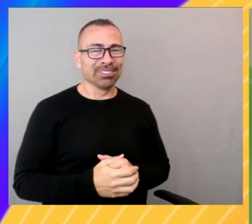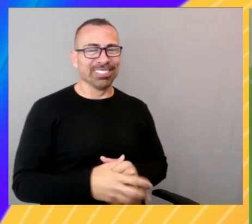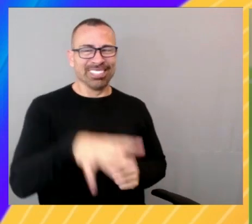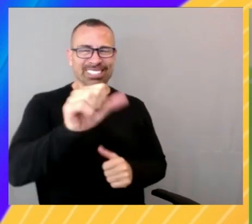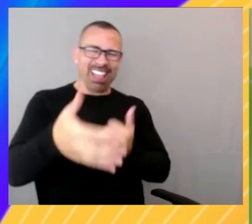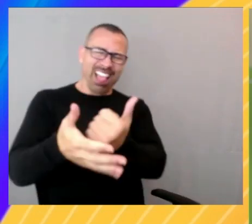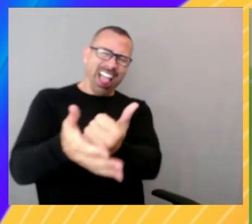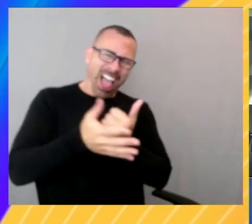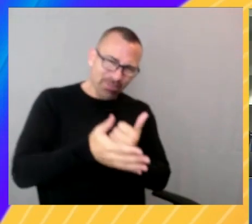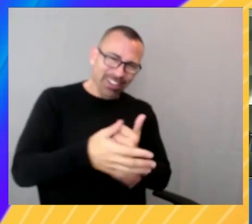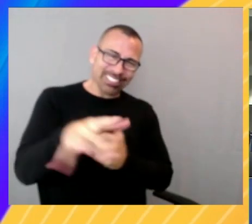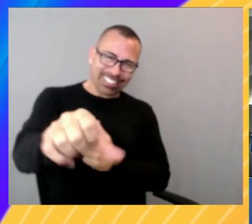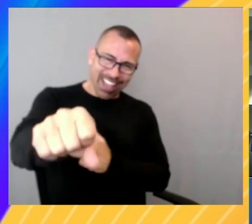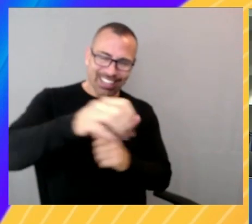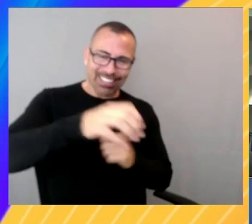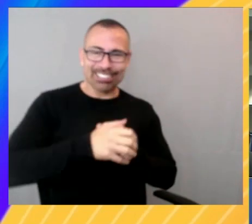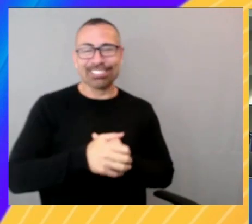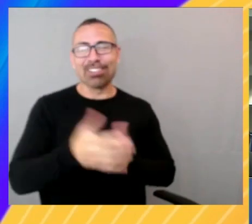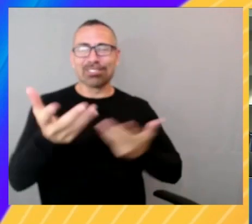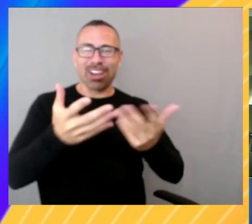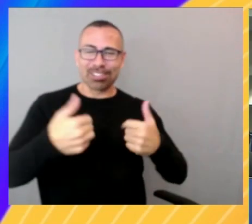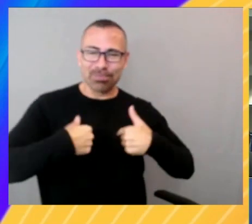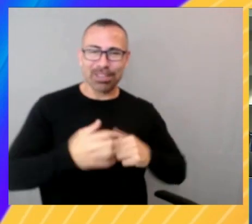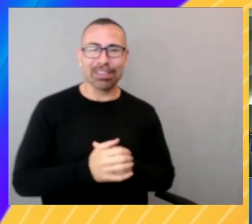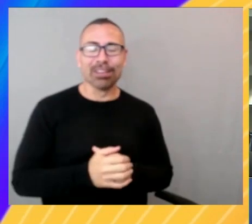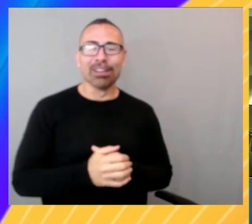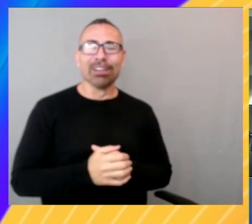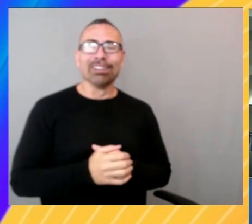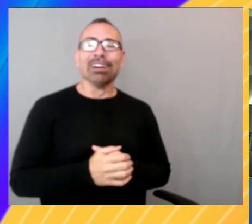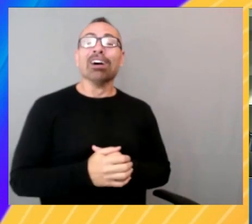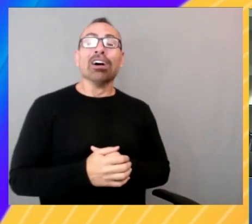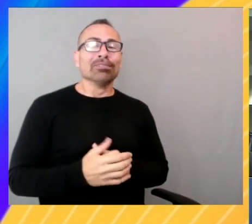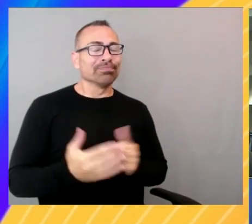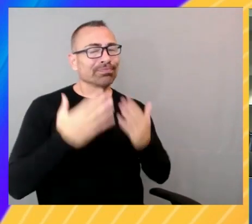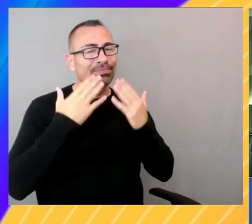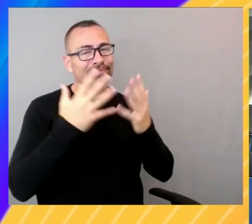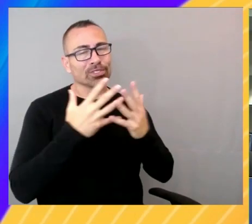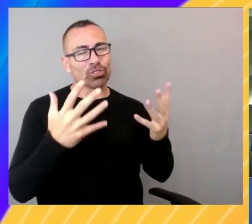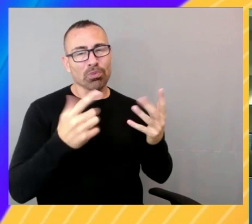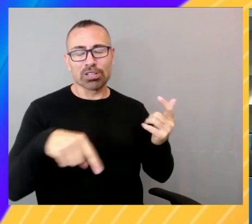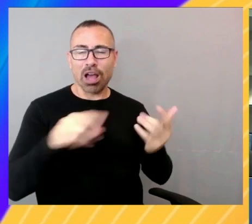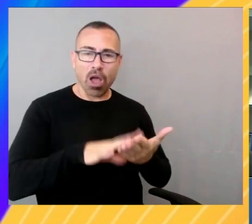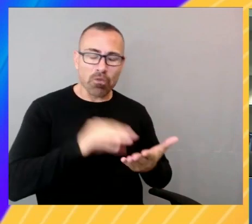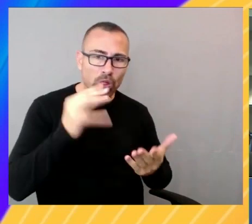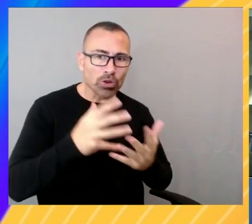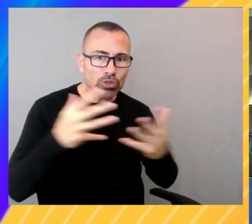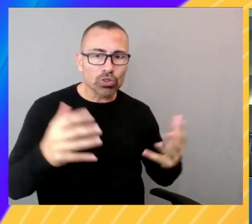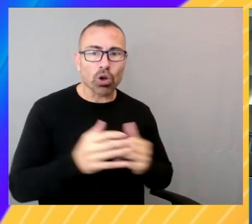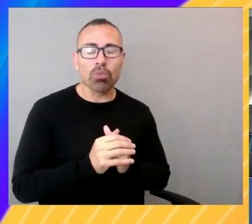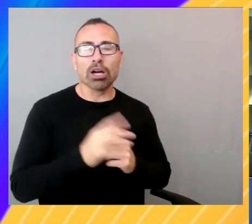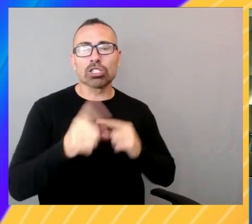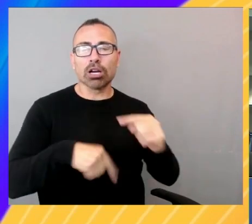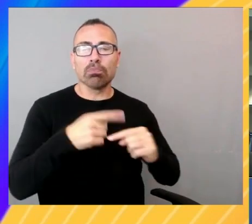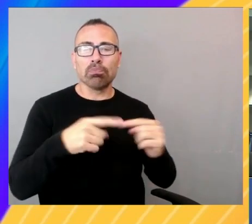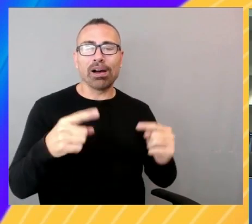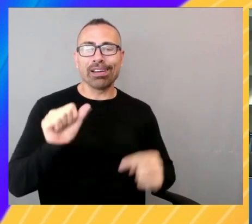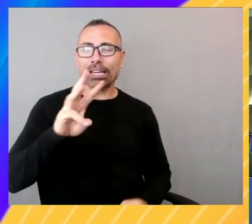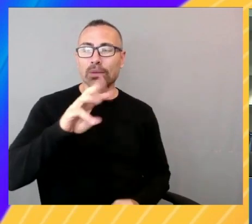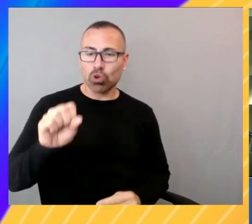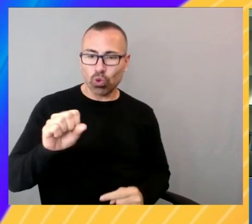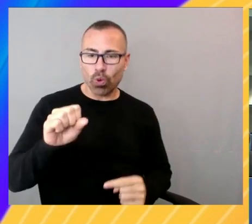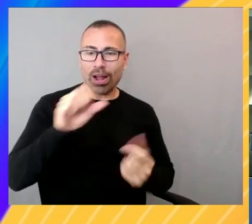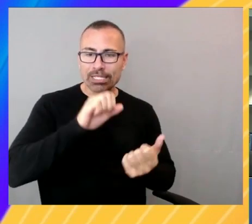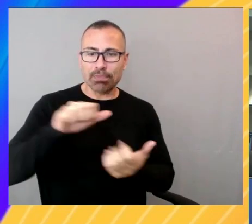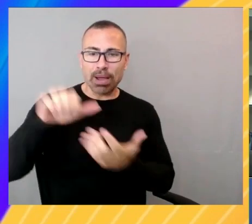more about our migration, especially for our customers in these regulated industries. And I